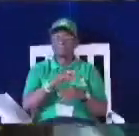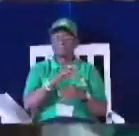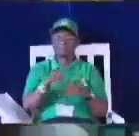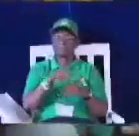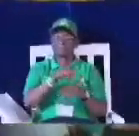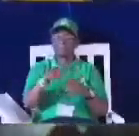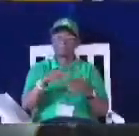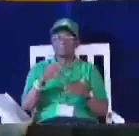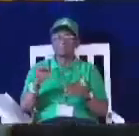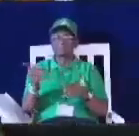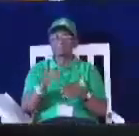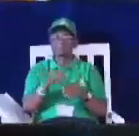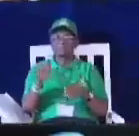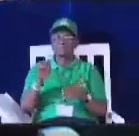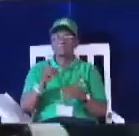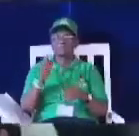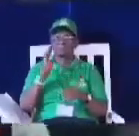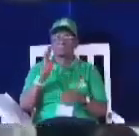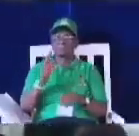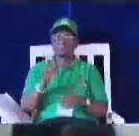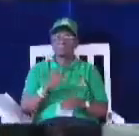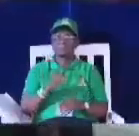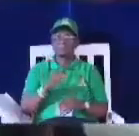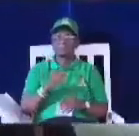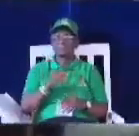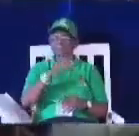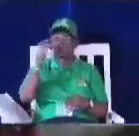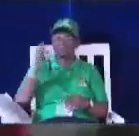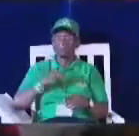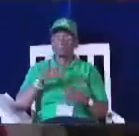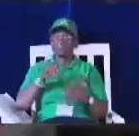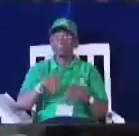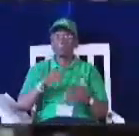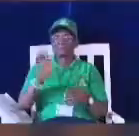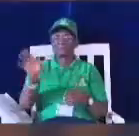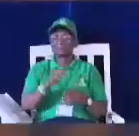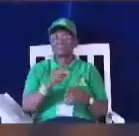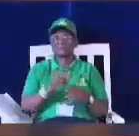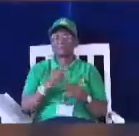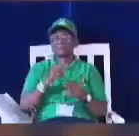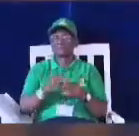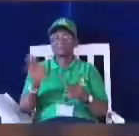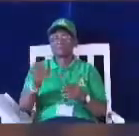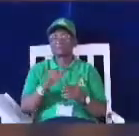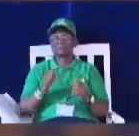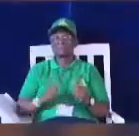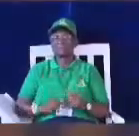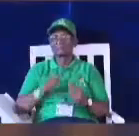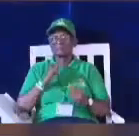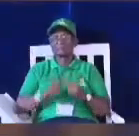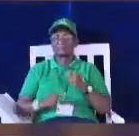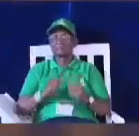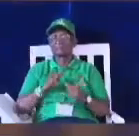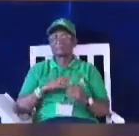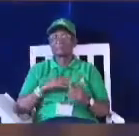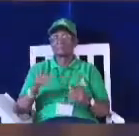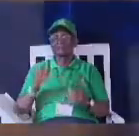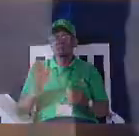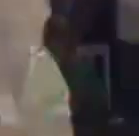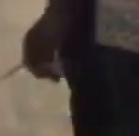cards to fill because I need your names, your address, and your prayer